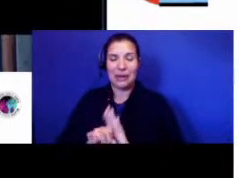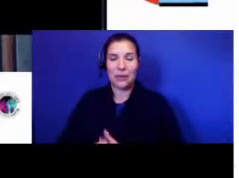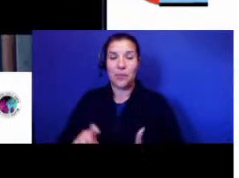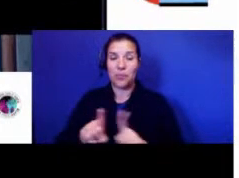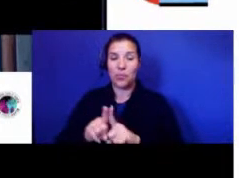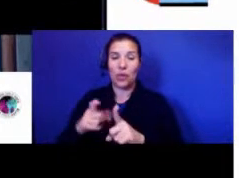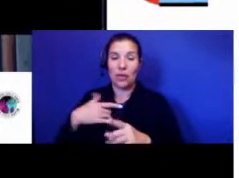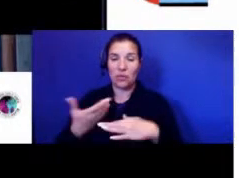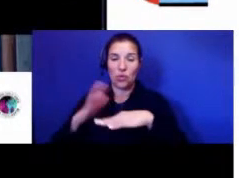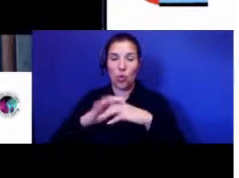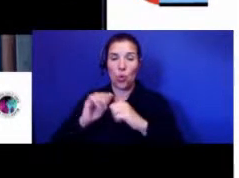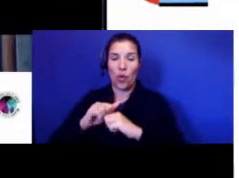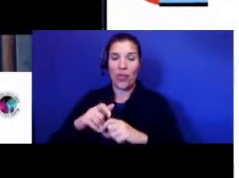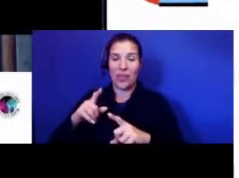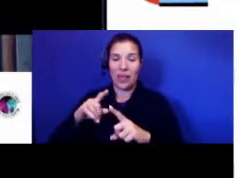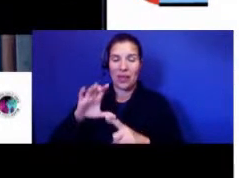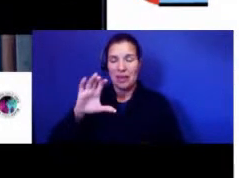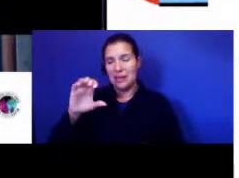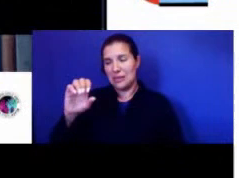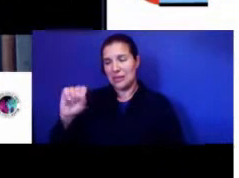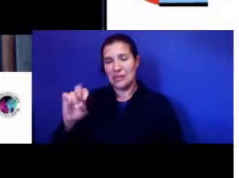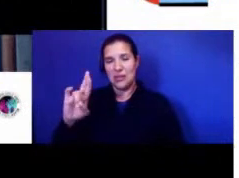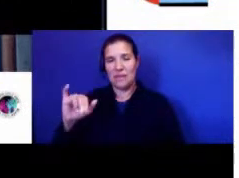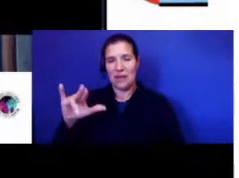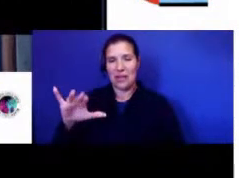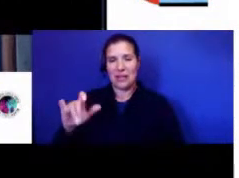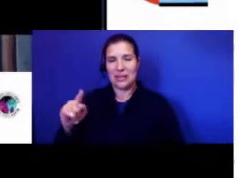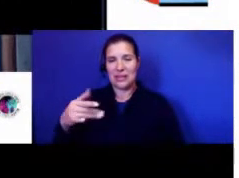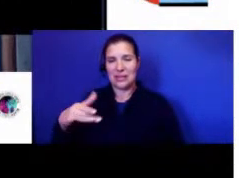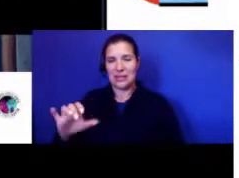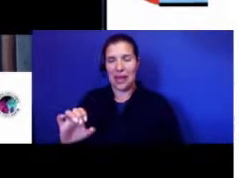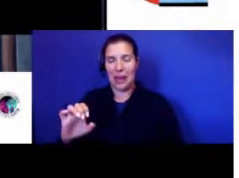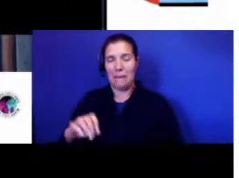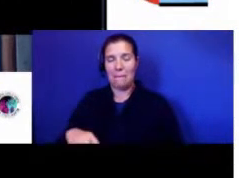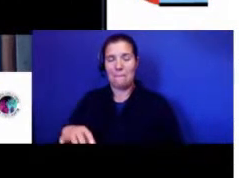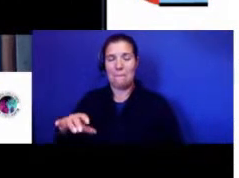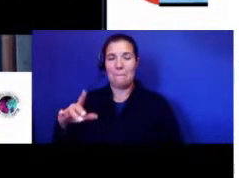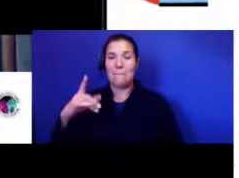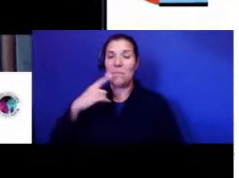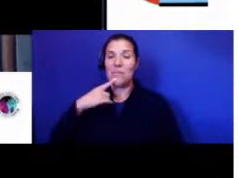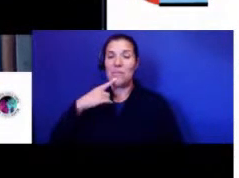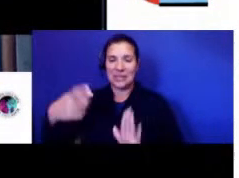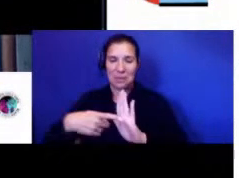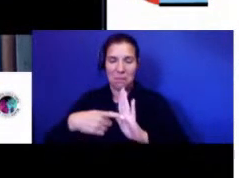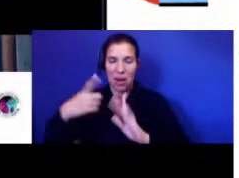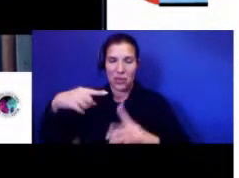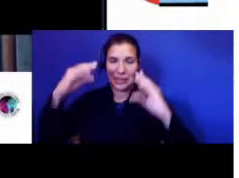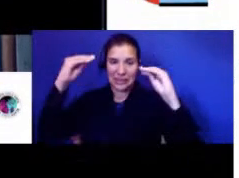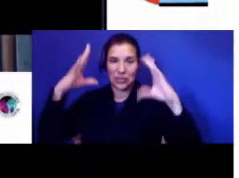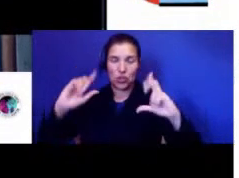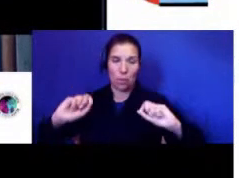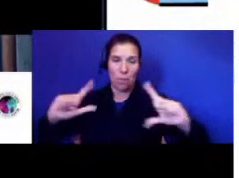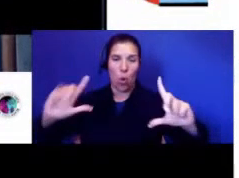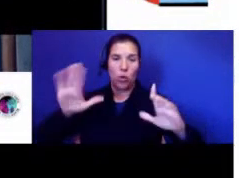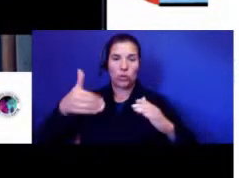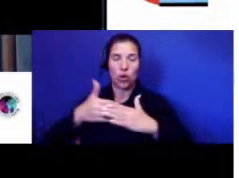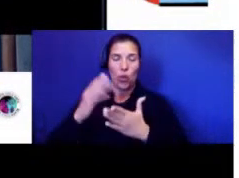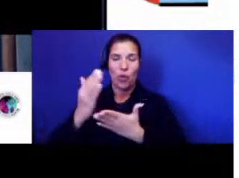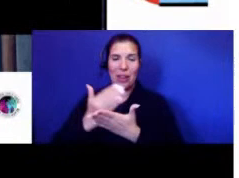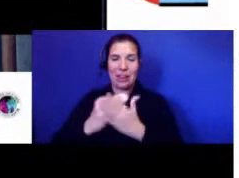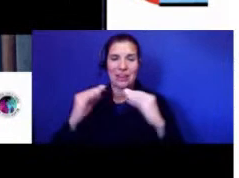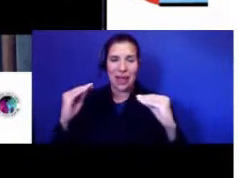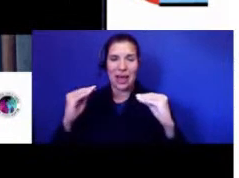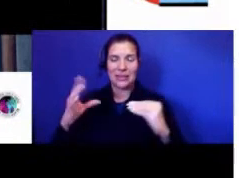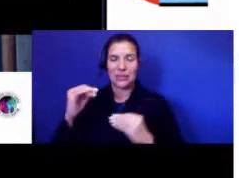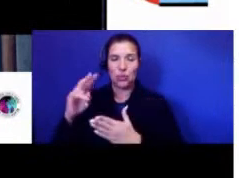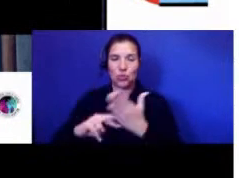in surveillance state provisions, typically billed as parental bills of rights, demanding that teachers post all their lesson plans and readings online